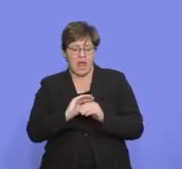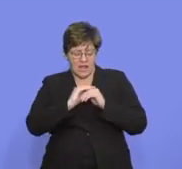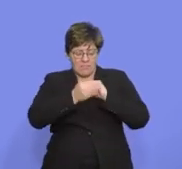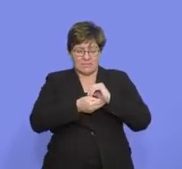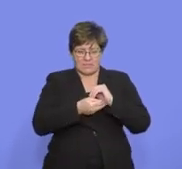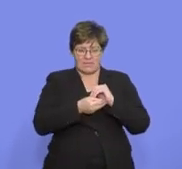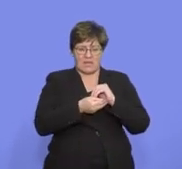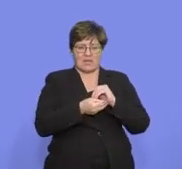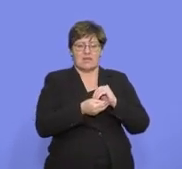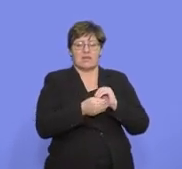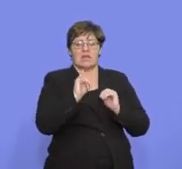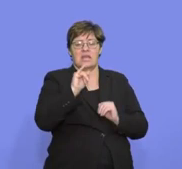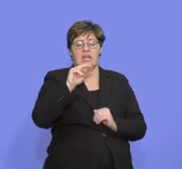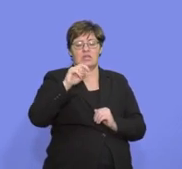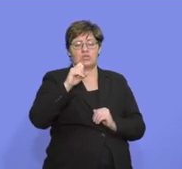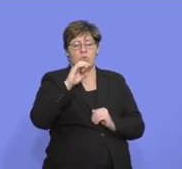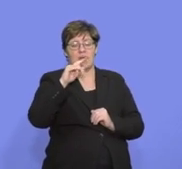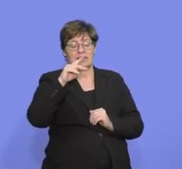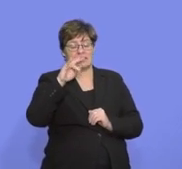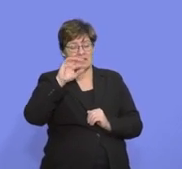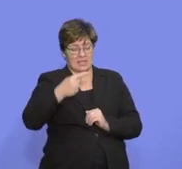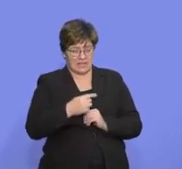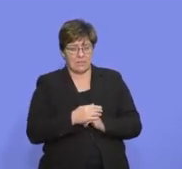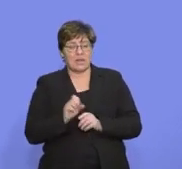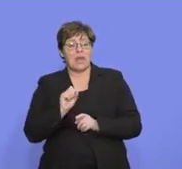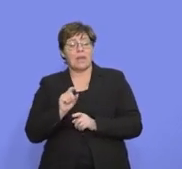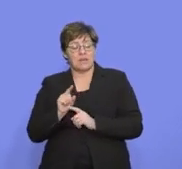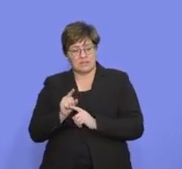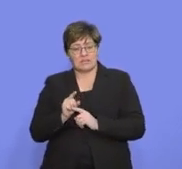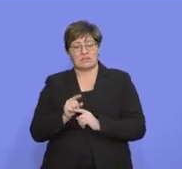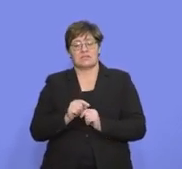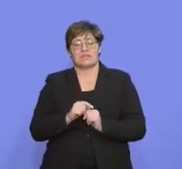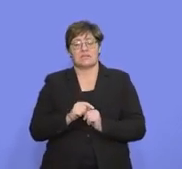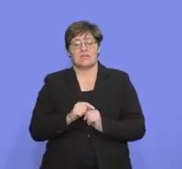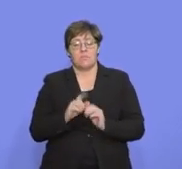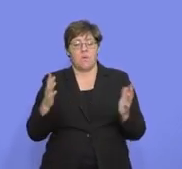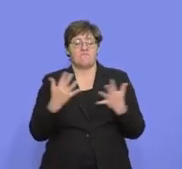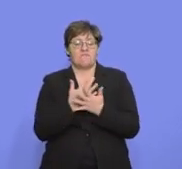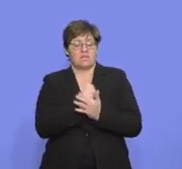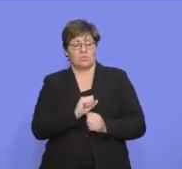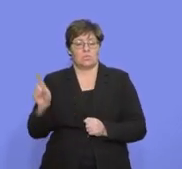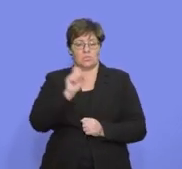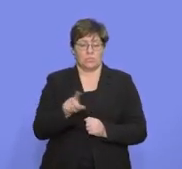insulating, right? It's insulating, and that's why the impulses will be conducted faster.